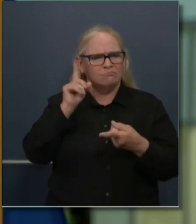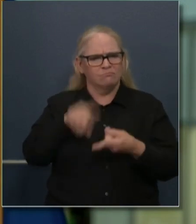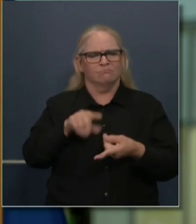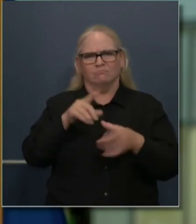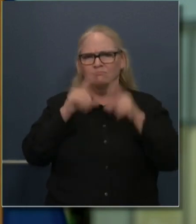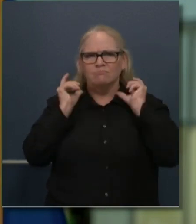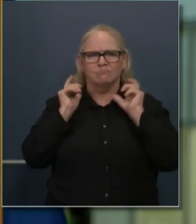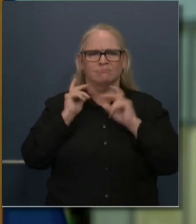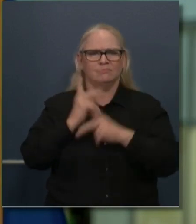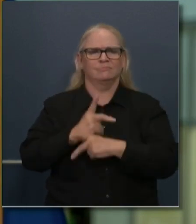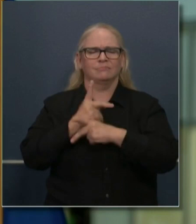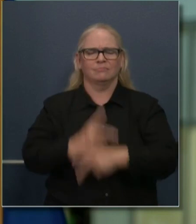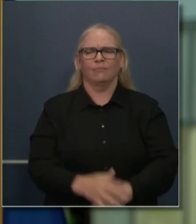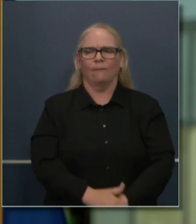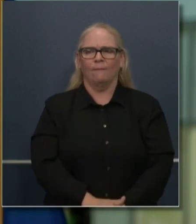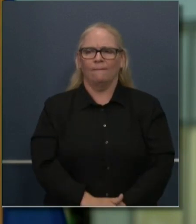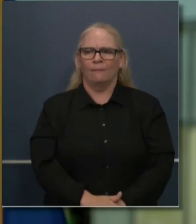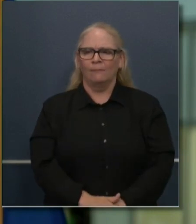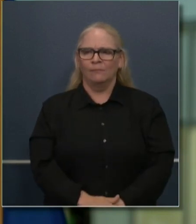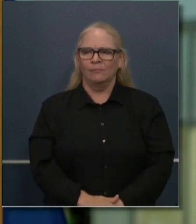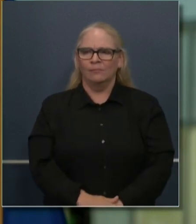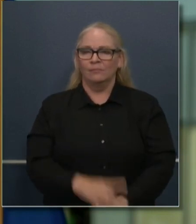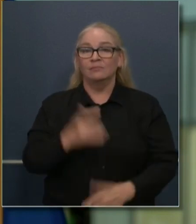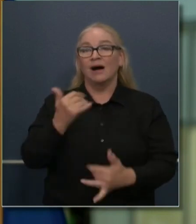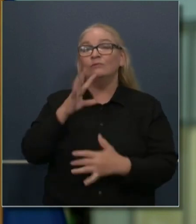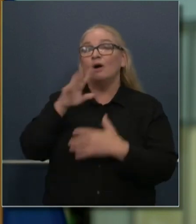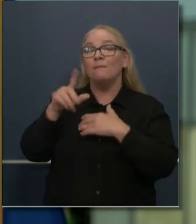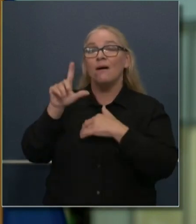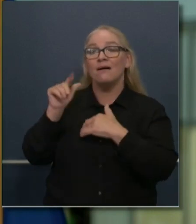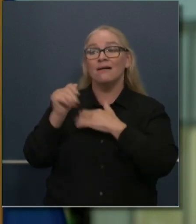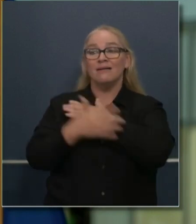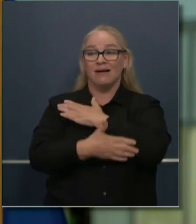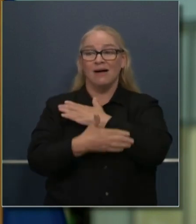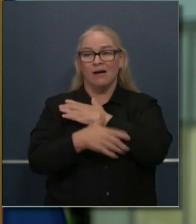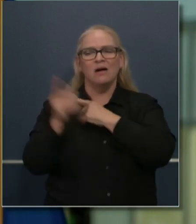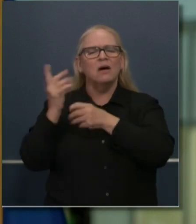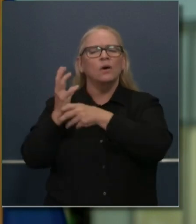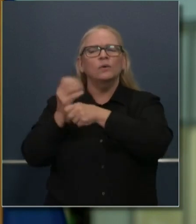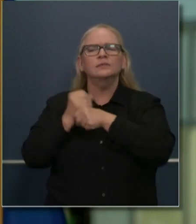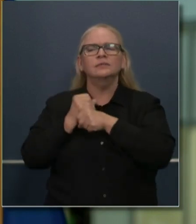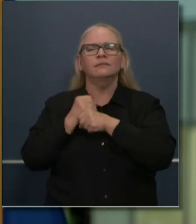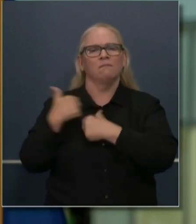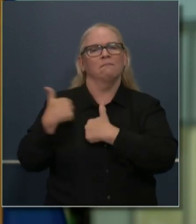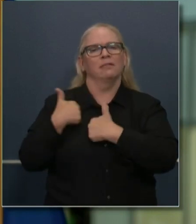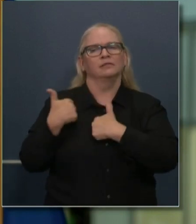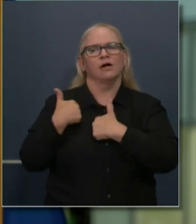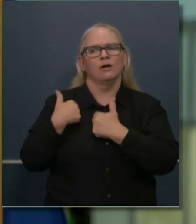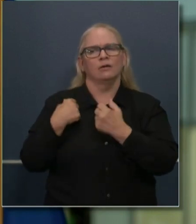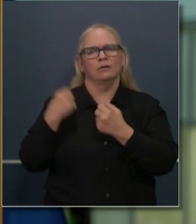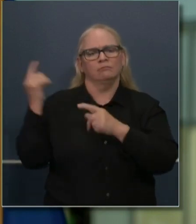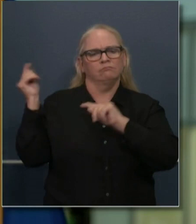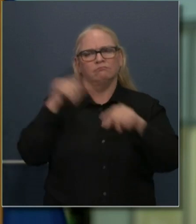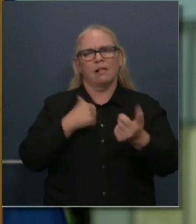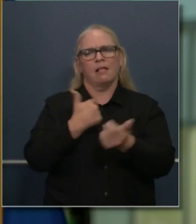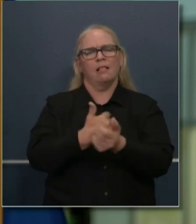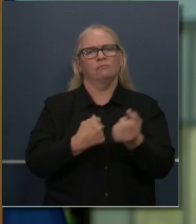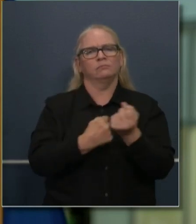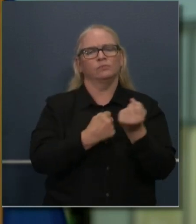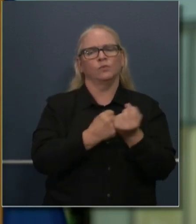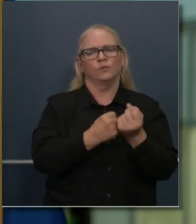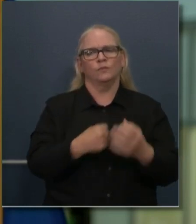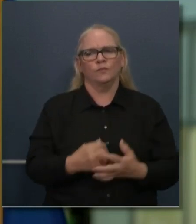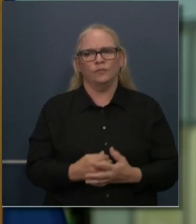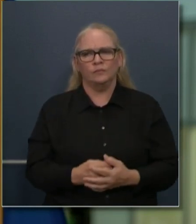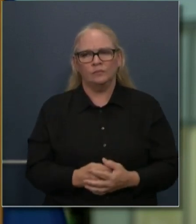relates to LA County receiving some of the Department of Defense staffing support, again, we